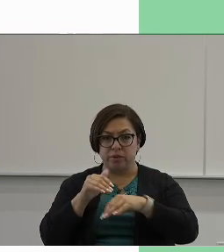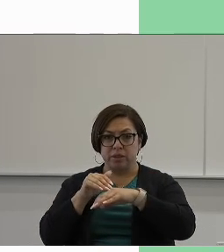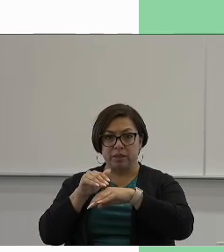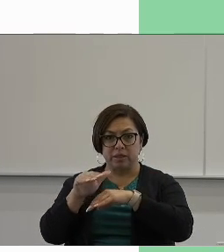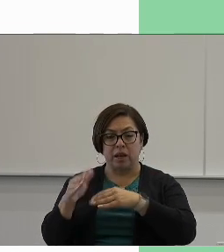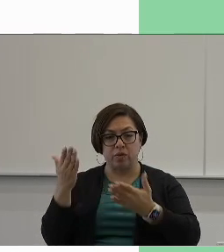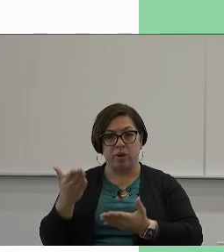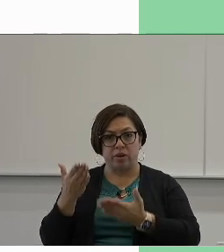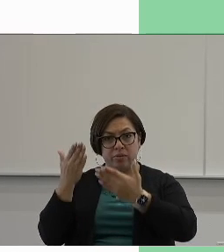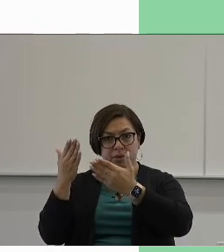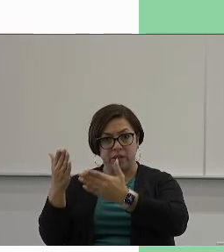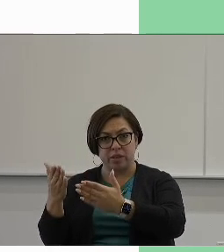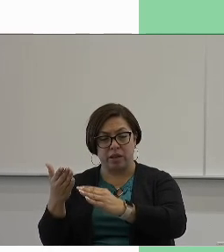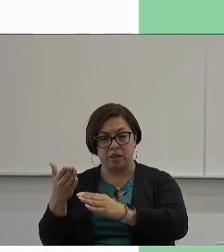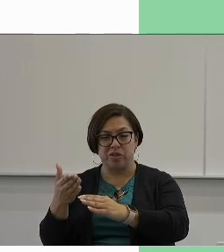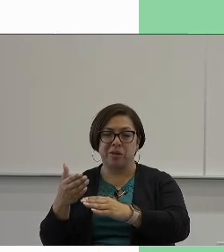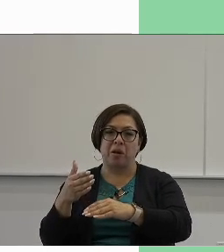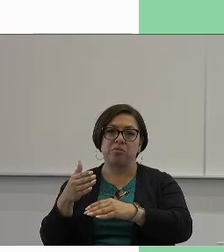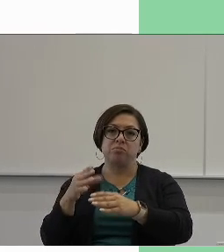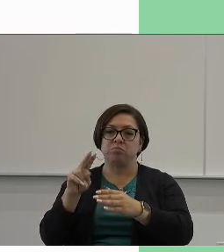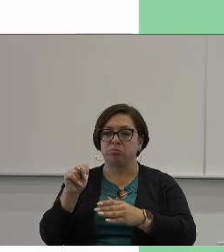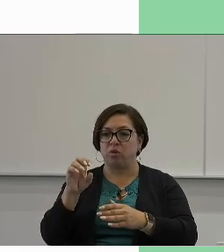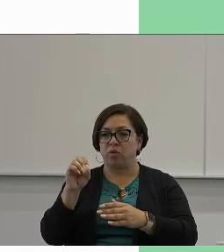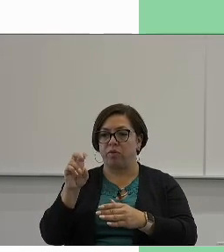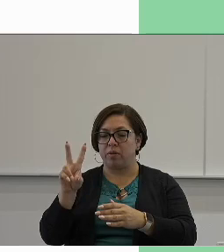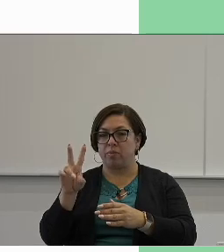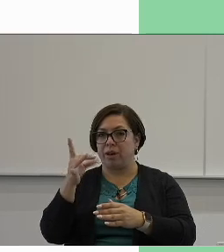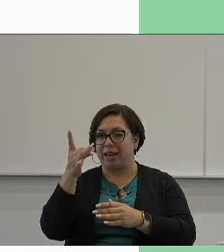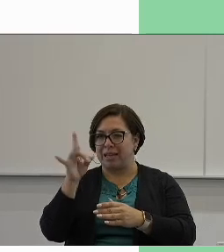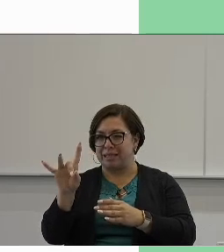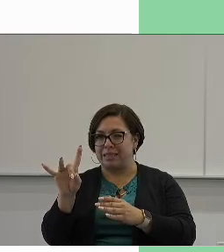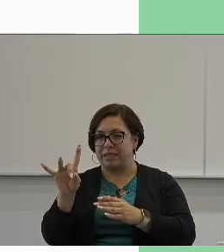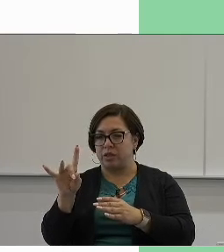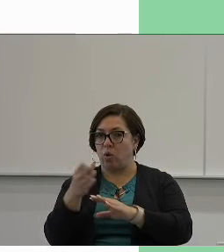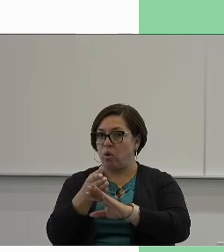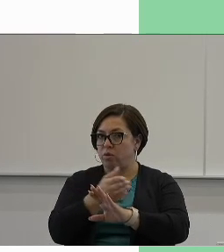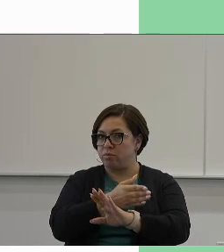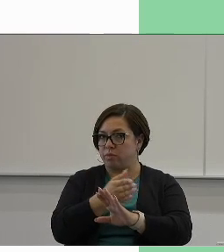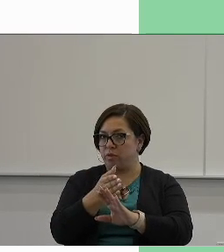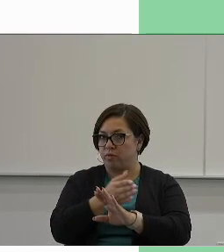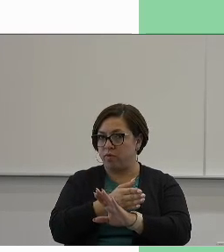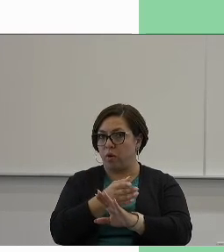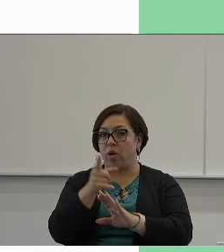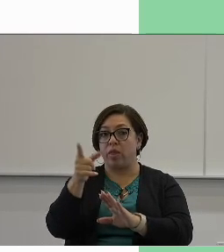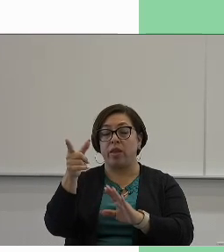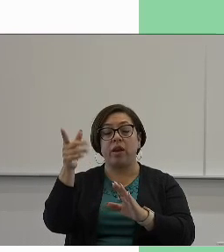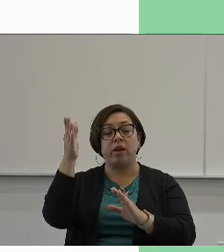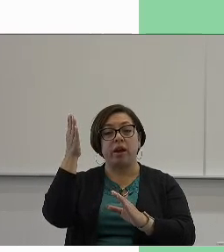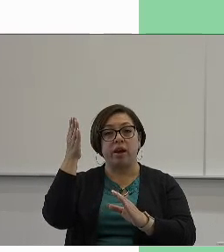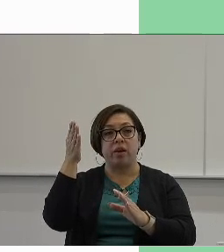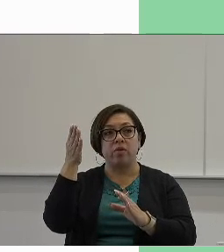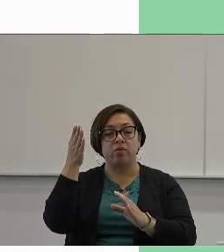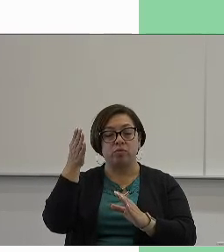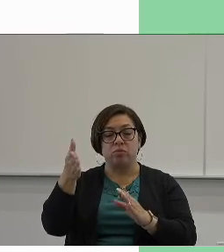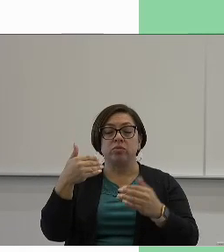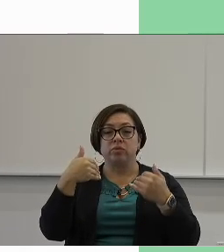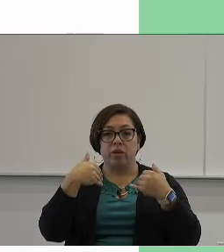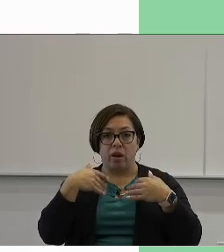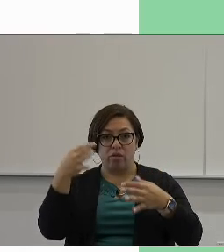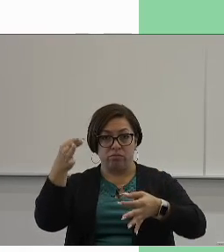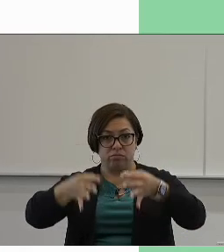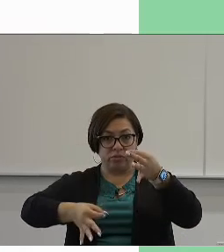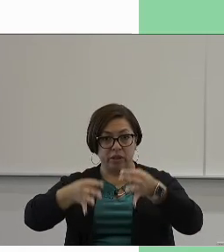before November the 18th. The full board currently plans to hold a public hearing on the redistricting at